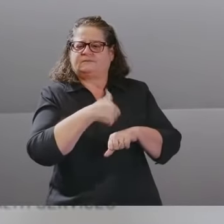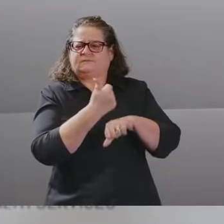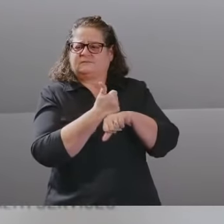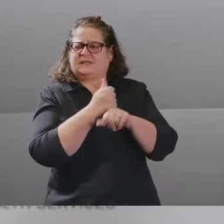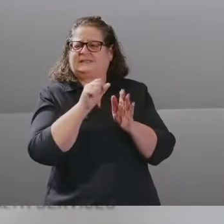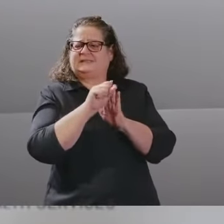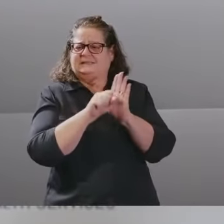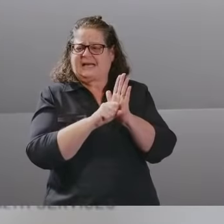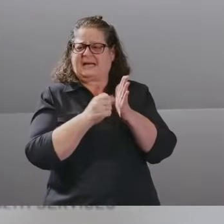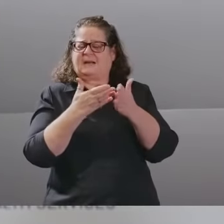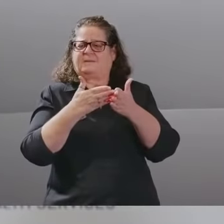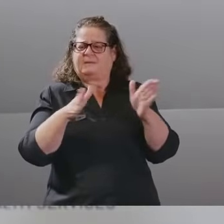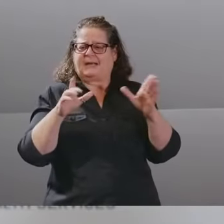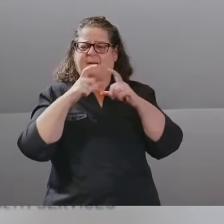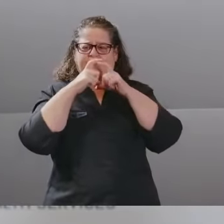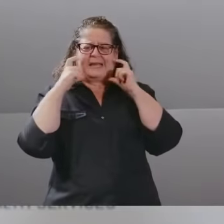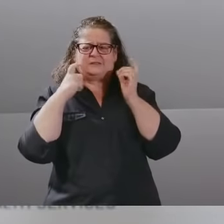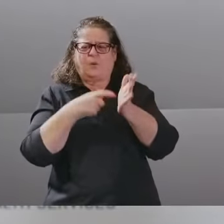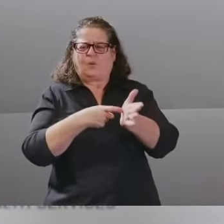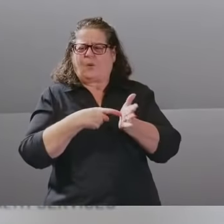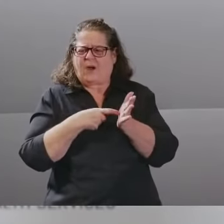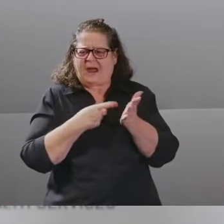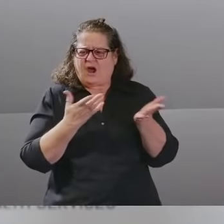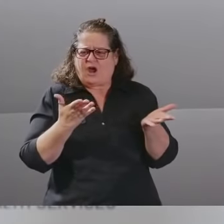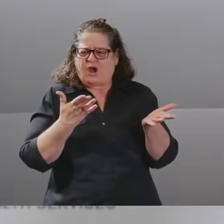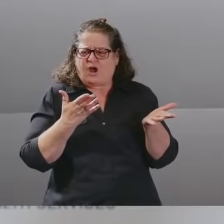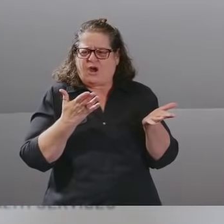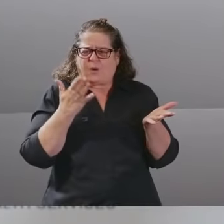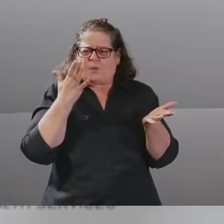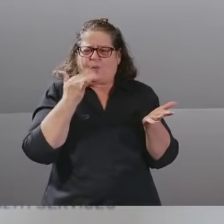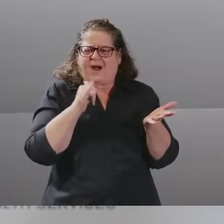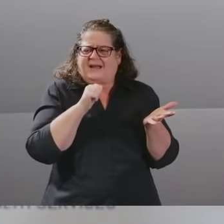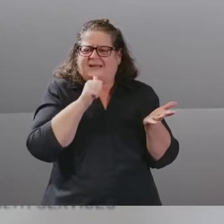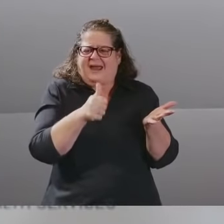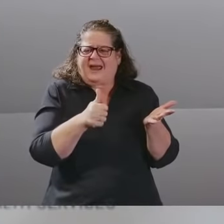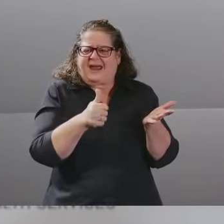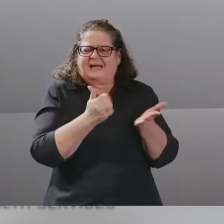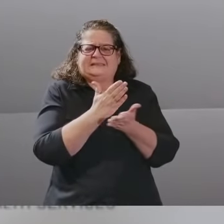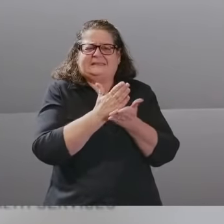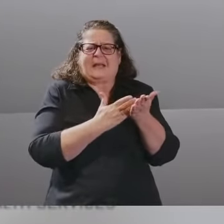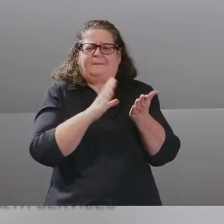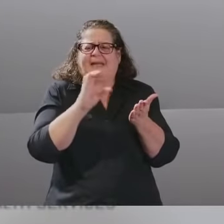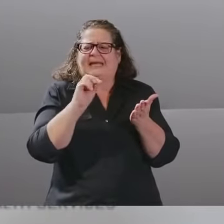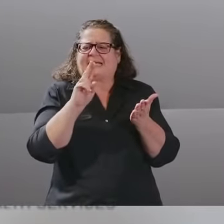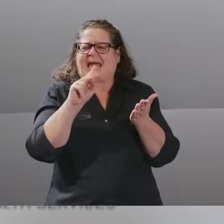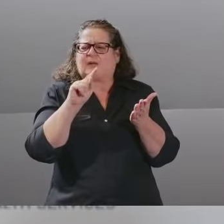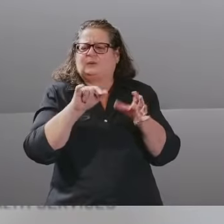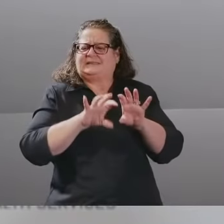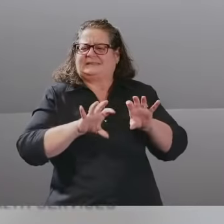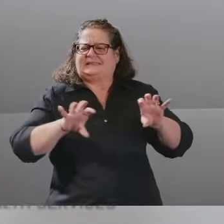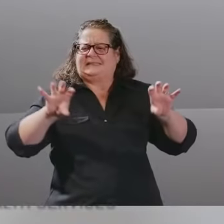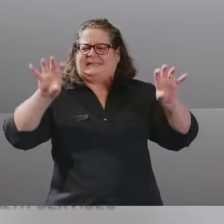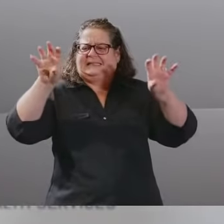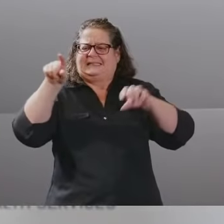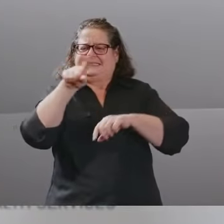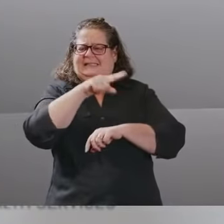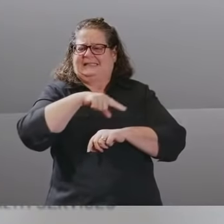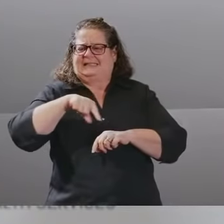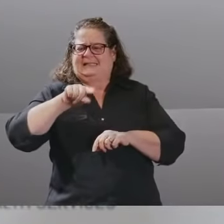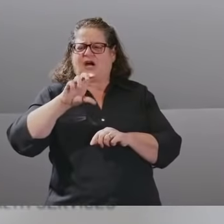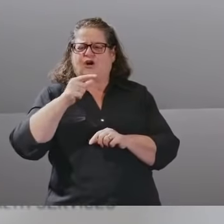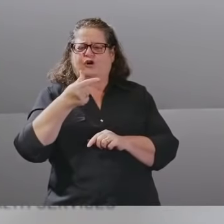when there are areas like Green County that don't have them, and cases there are rising.